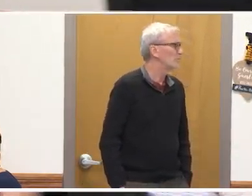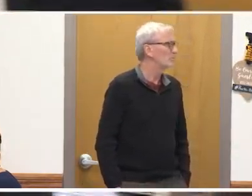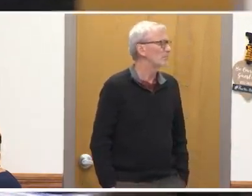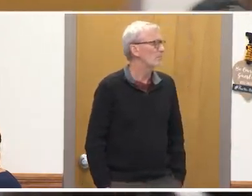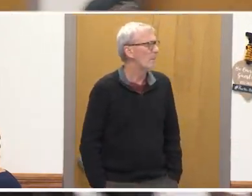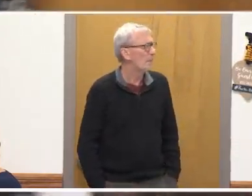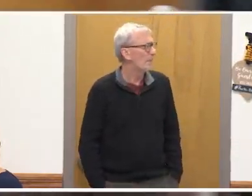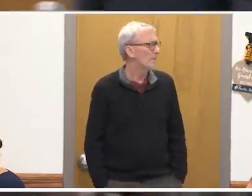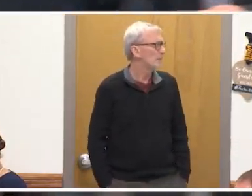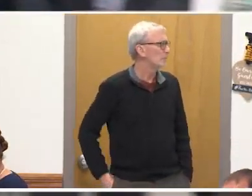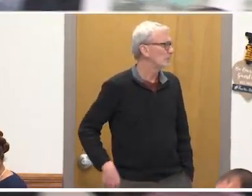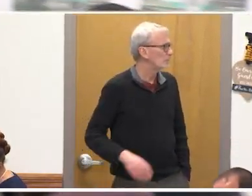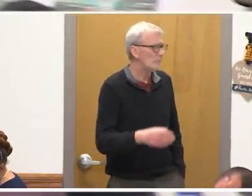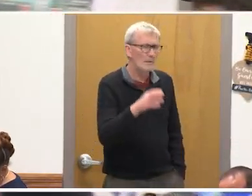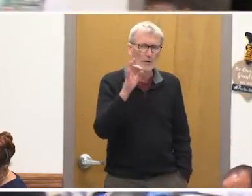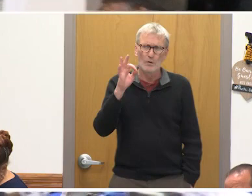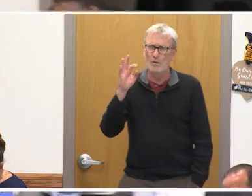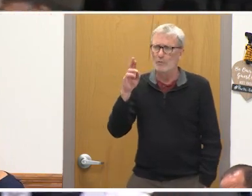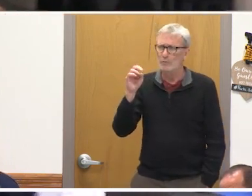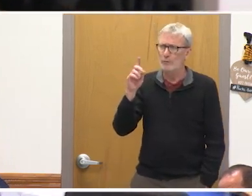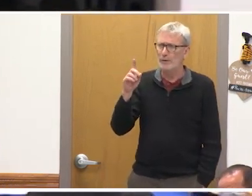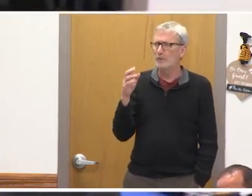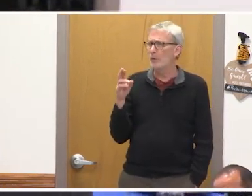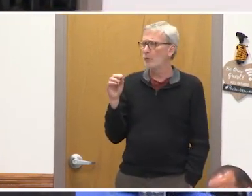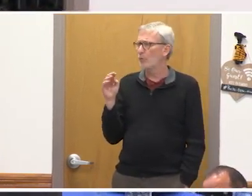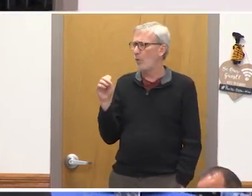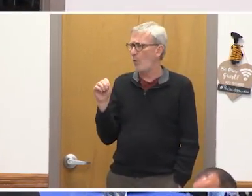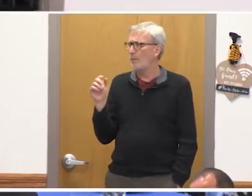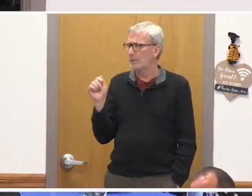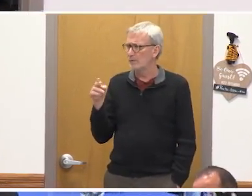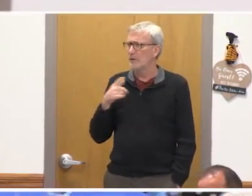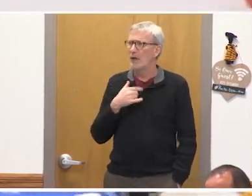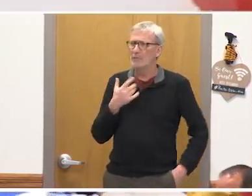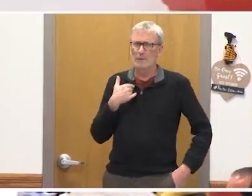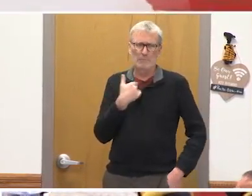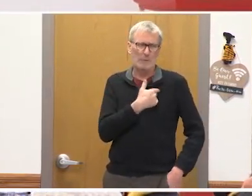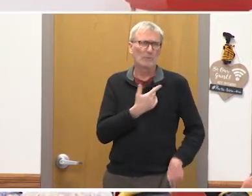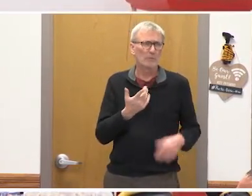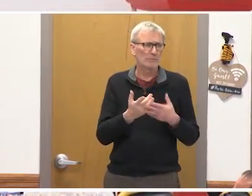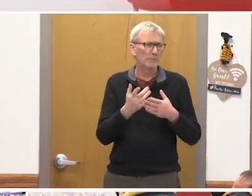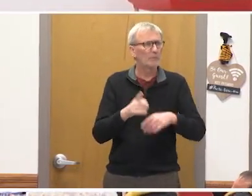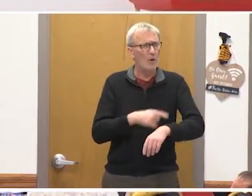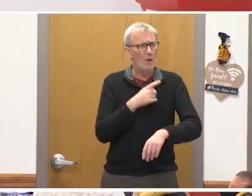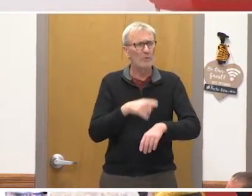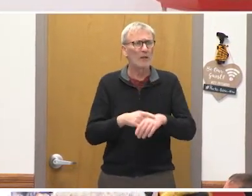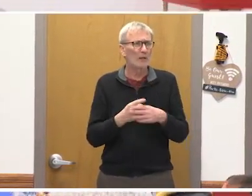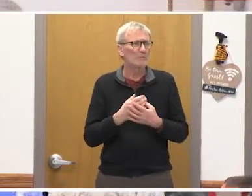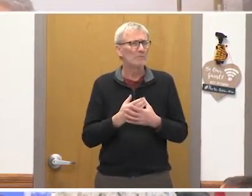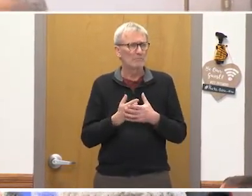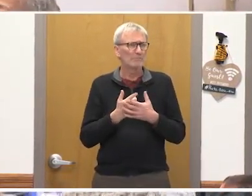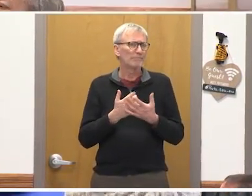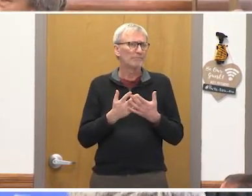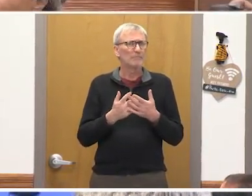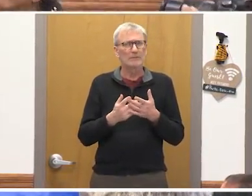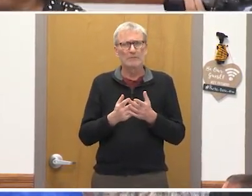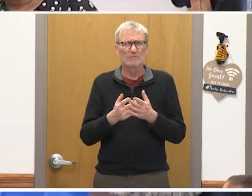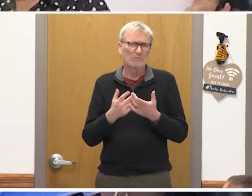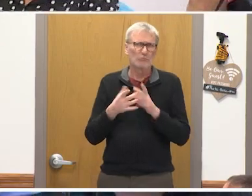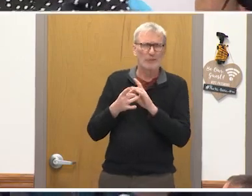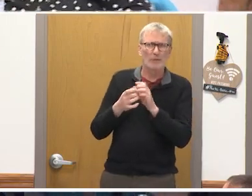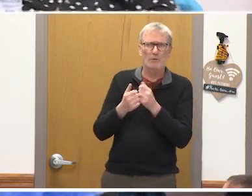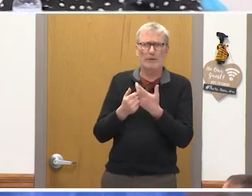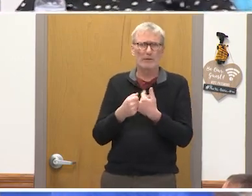Yes, sir. My name is Fred Logan, and I'm a member of the center. And this is a long-standing traffic